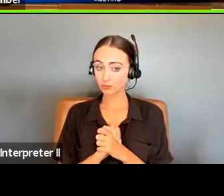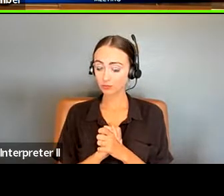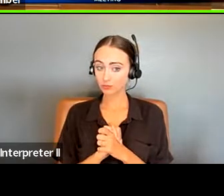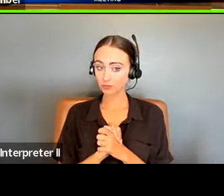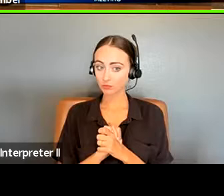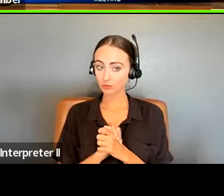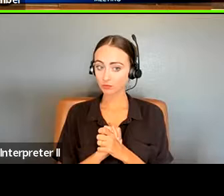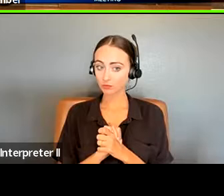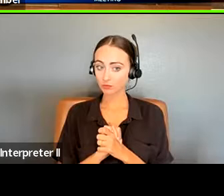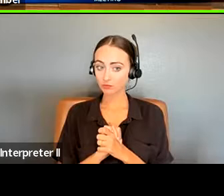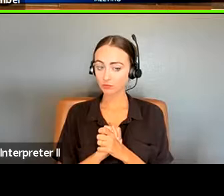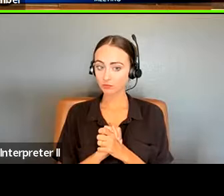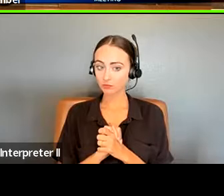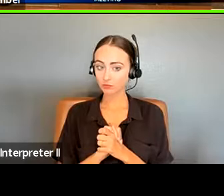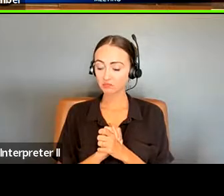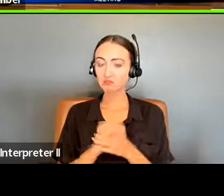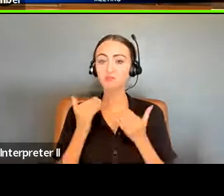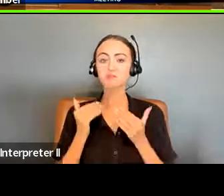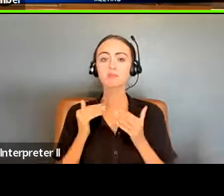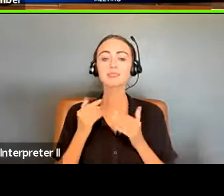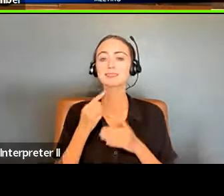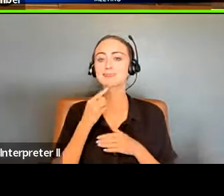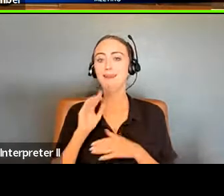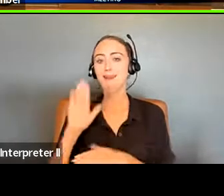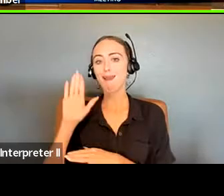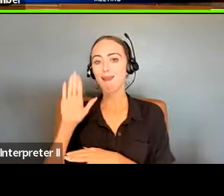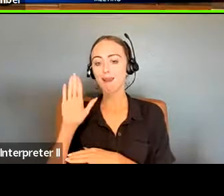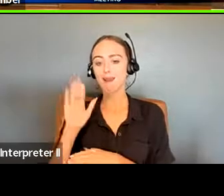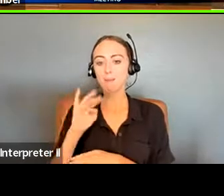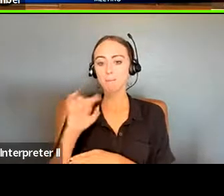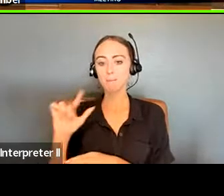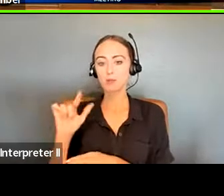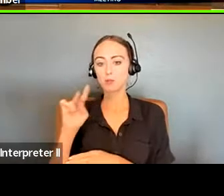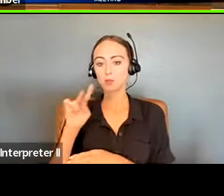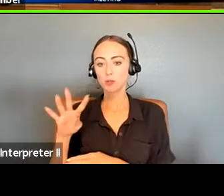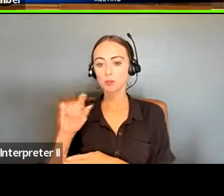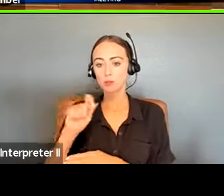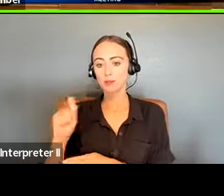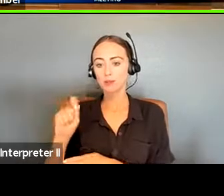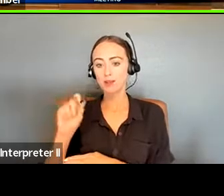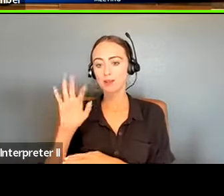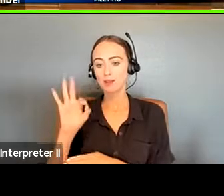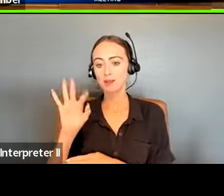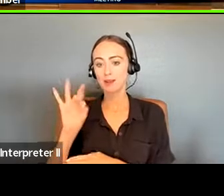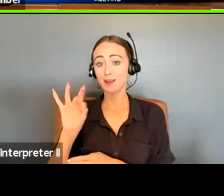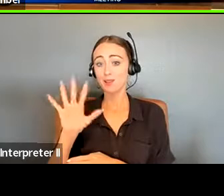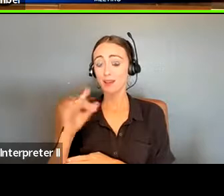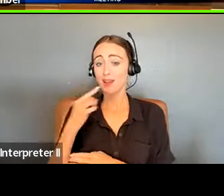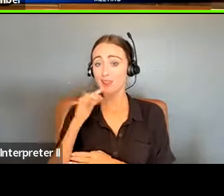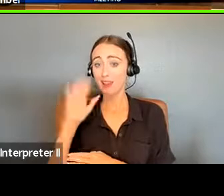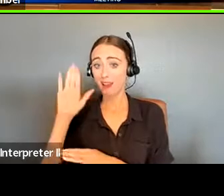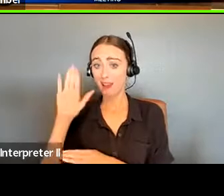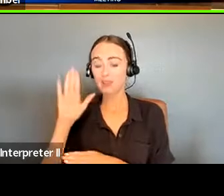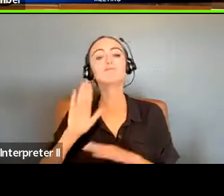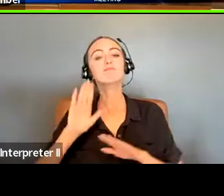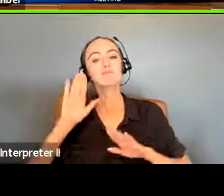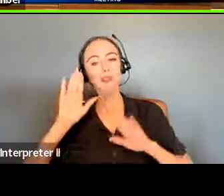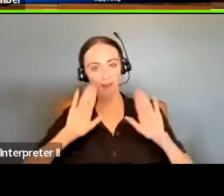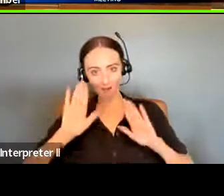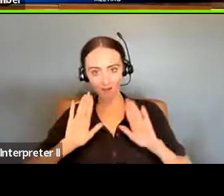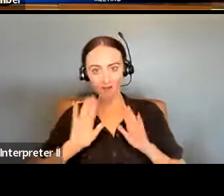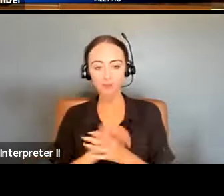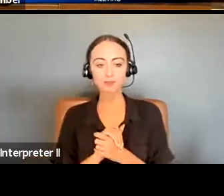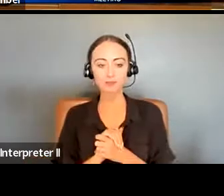I will dispose of this by a voice vote. On Bill 24-985, all those in favor say aye. Aye.